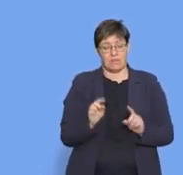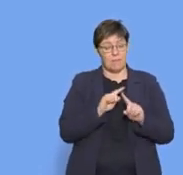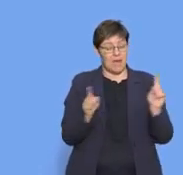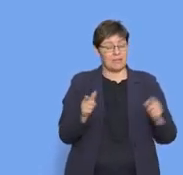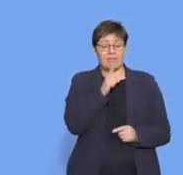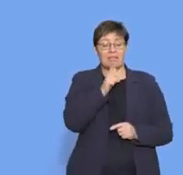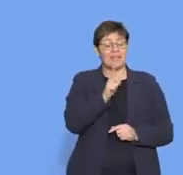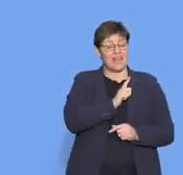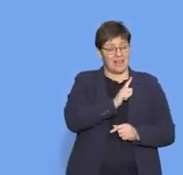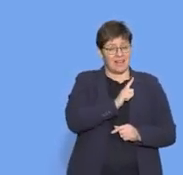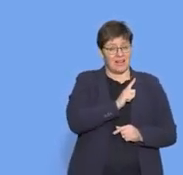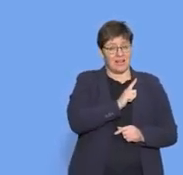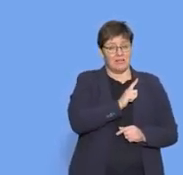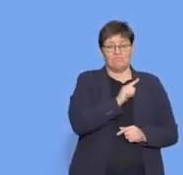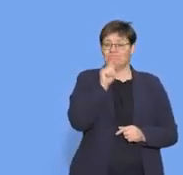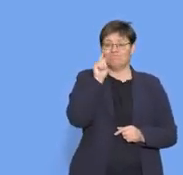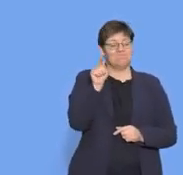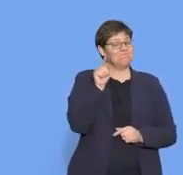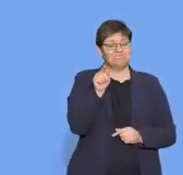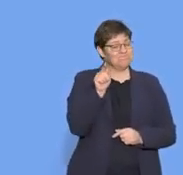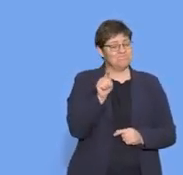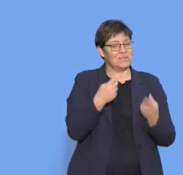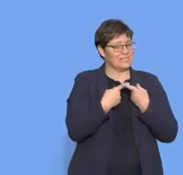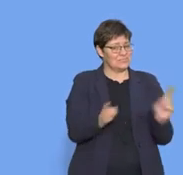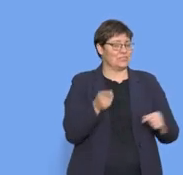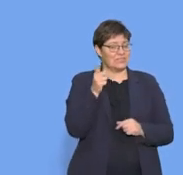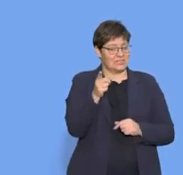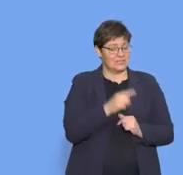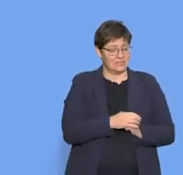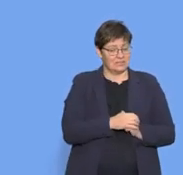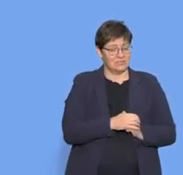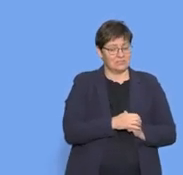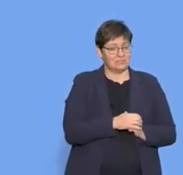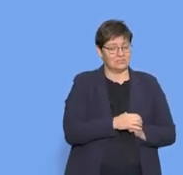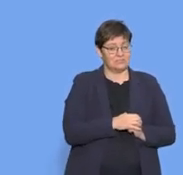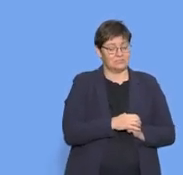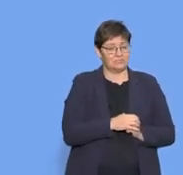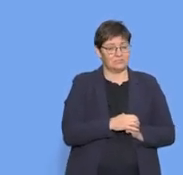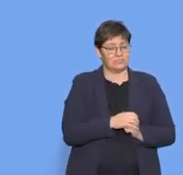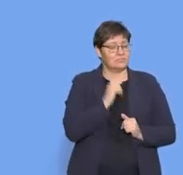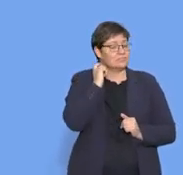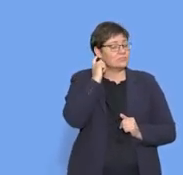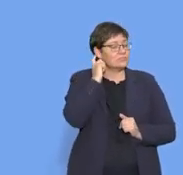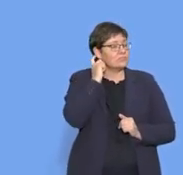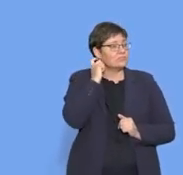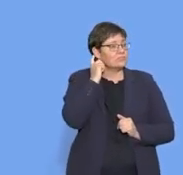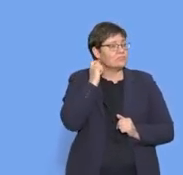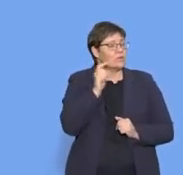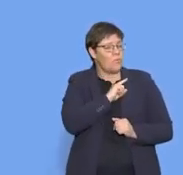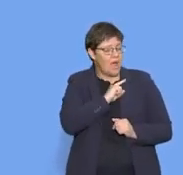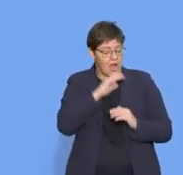height. But I've been told that this rectangular prism